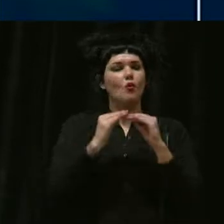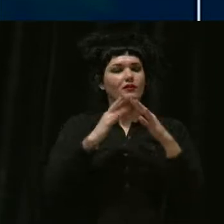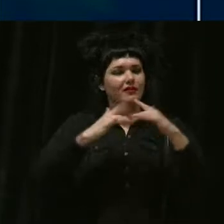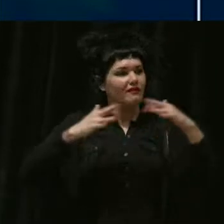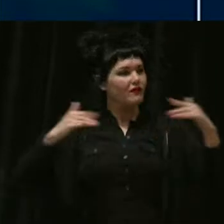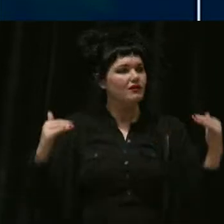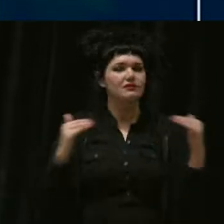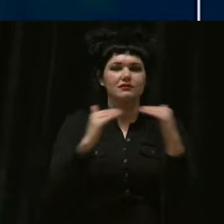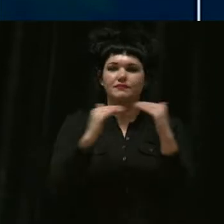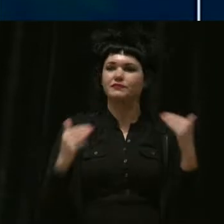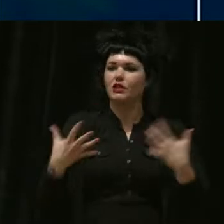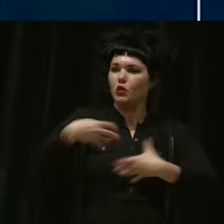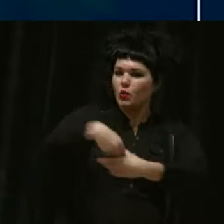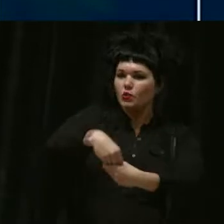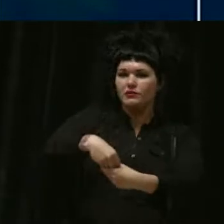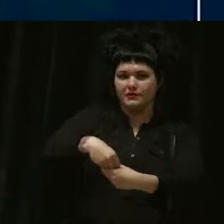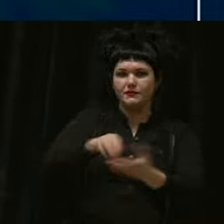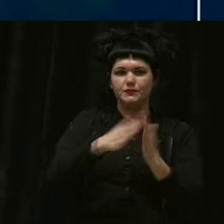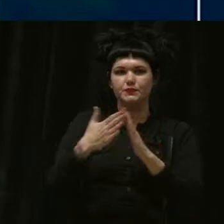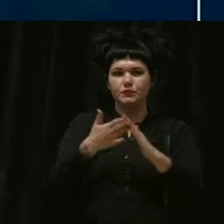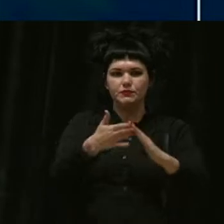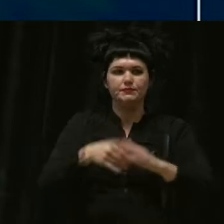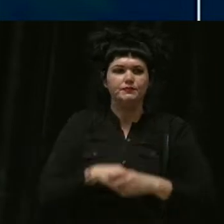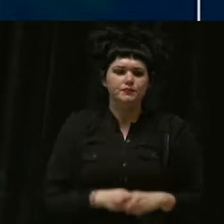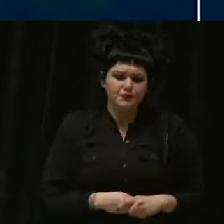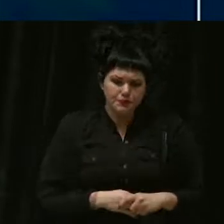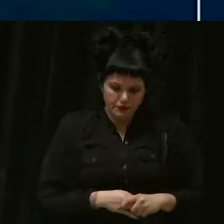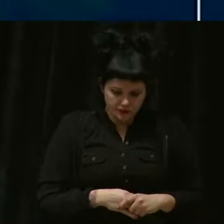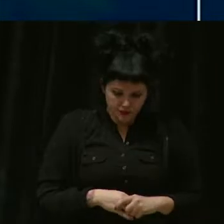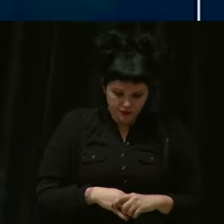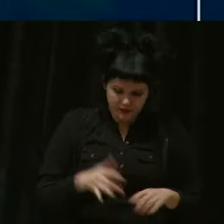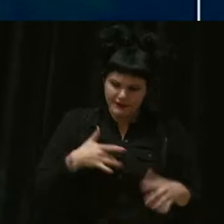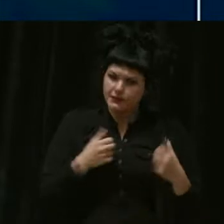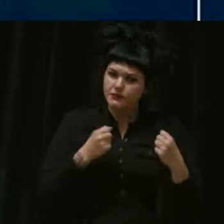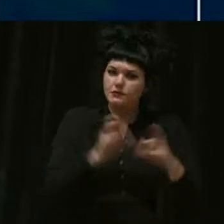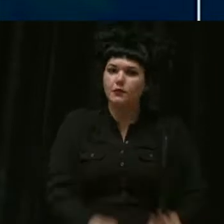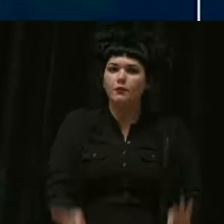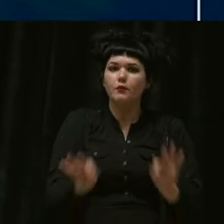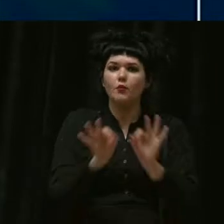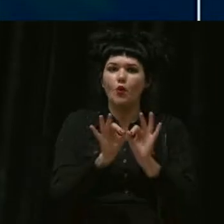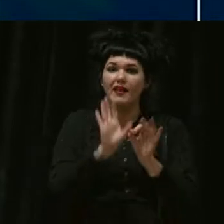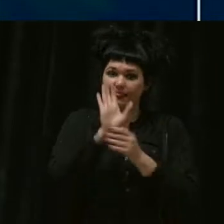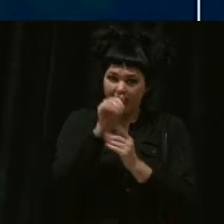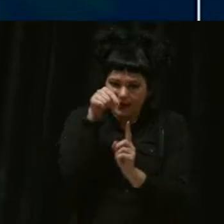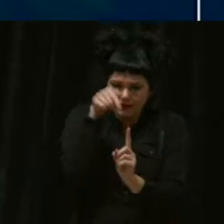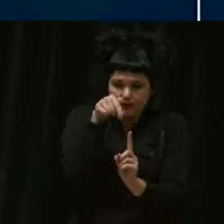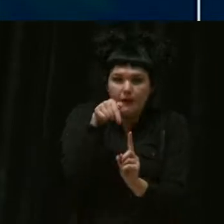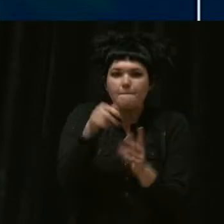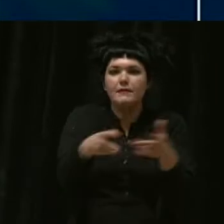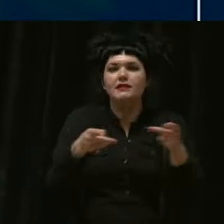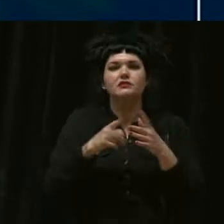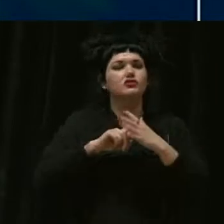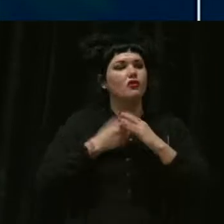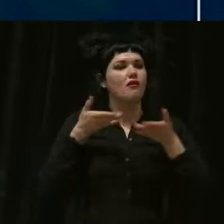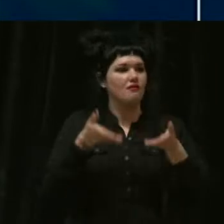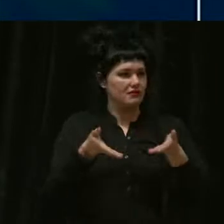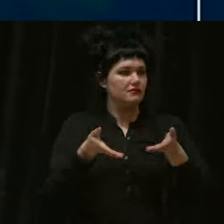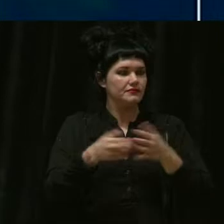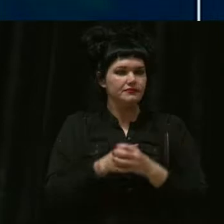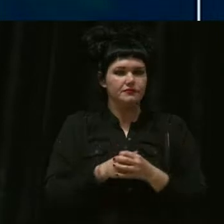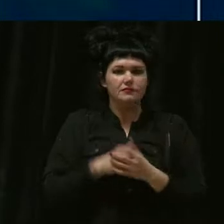equitable, and inclusive community. I think it's important that we start there to understand that we're talking